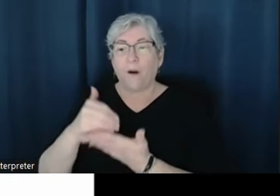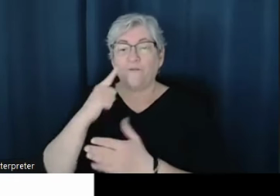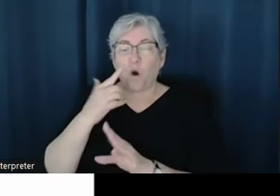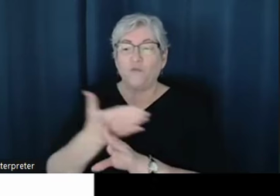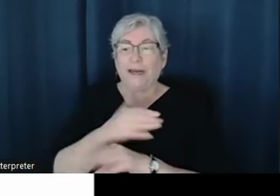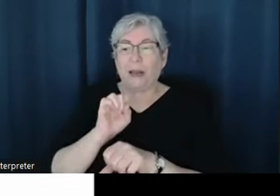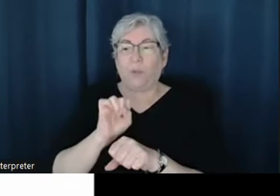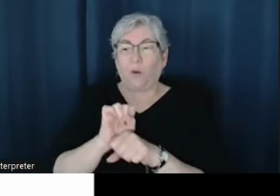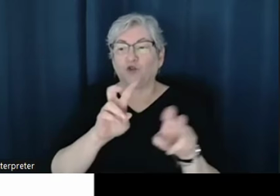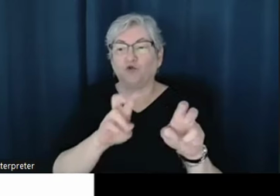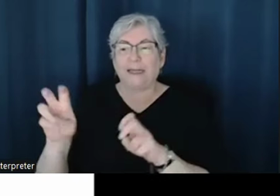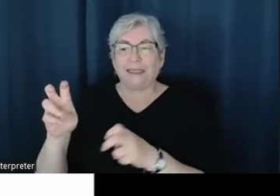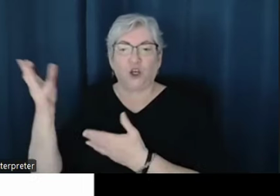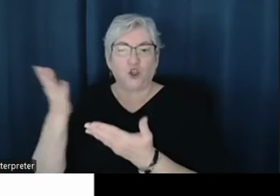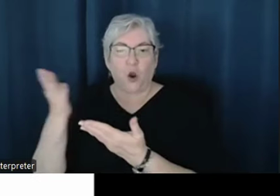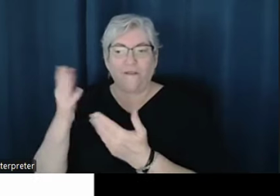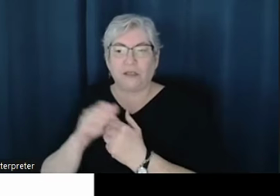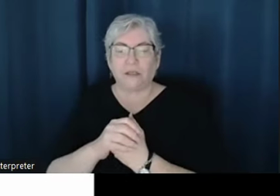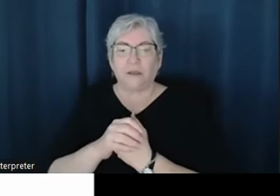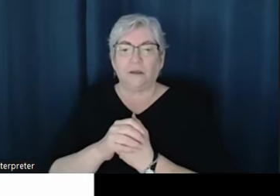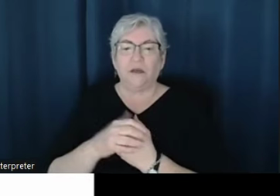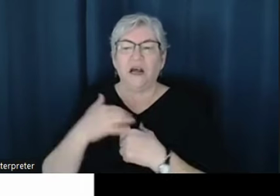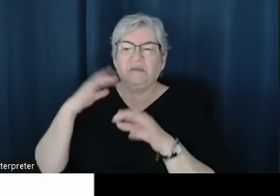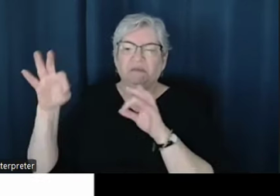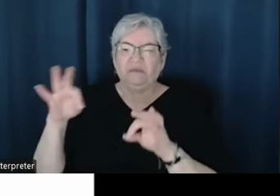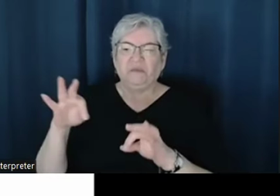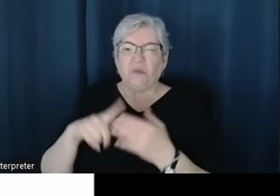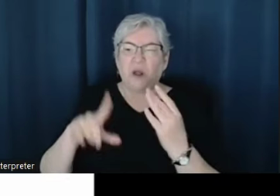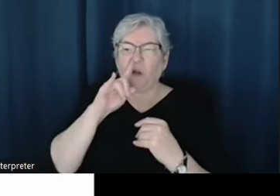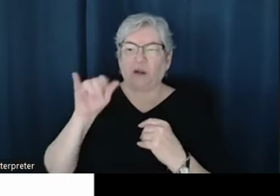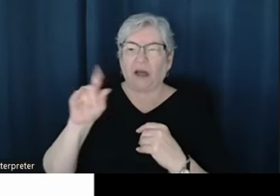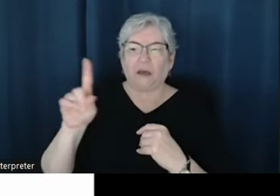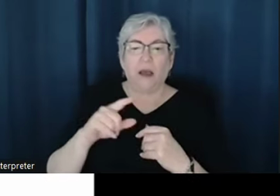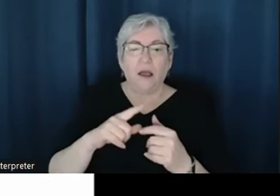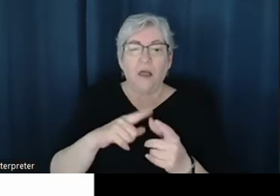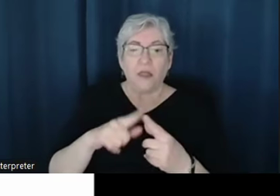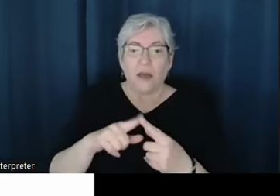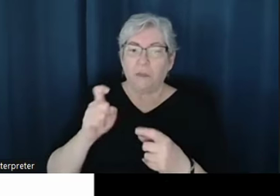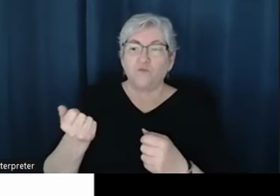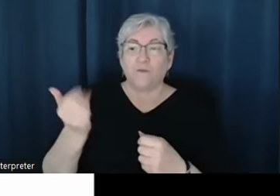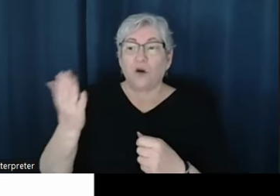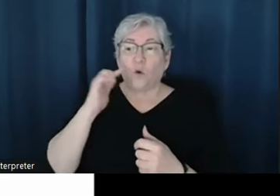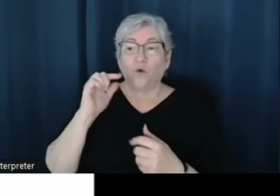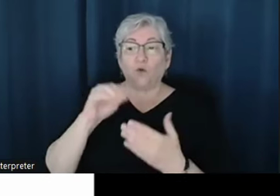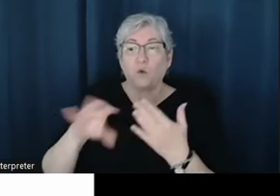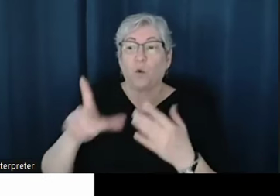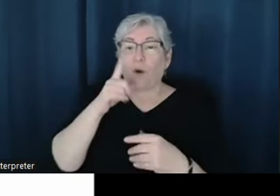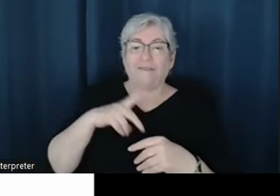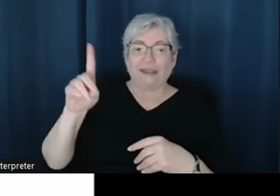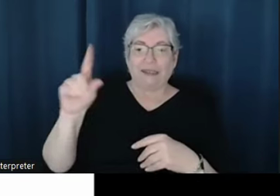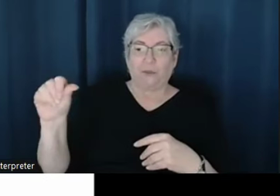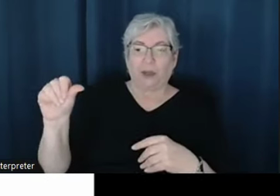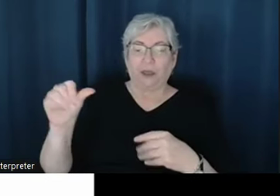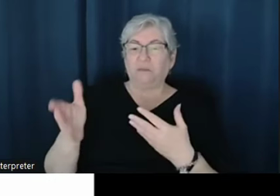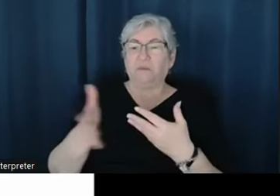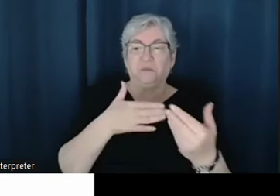pre-employment transition services. And we're going to more about what that is in a minute. And those are to be provided to students with disabilities, whether or